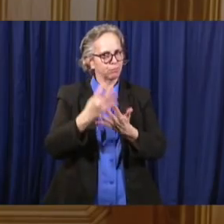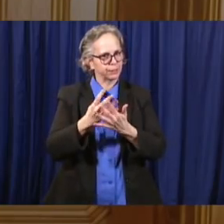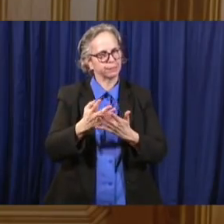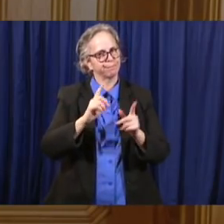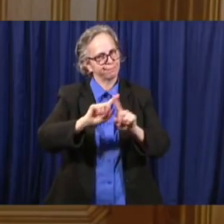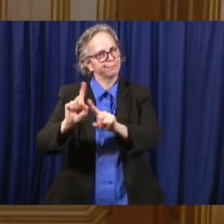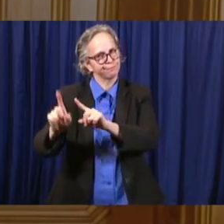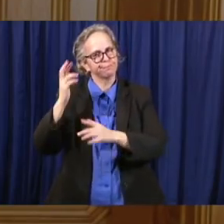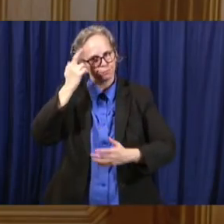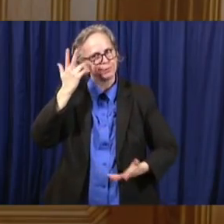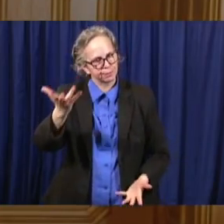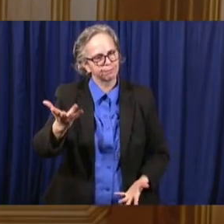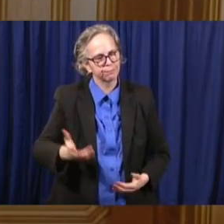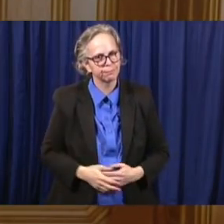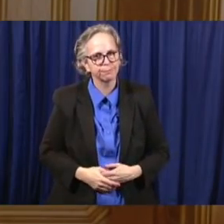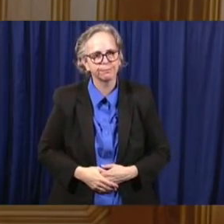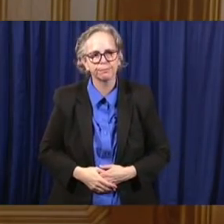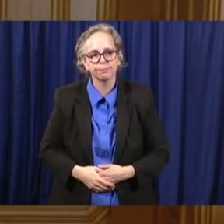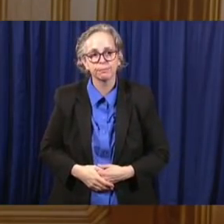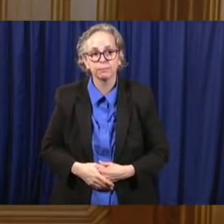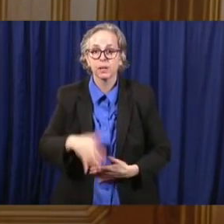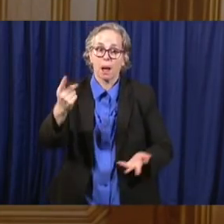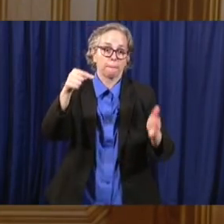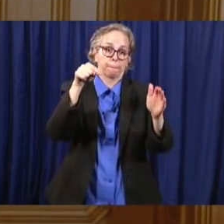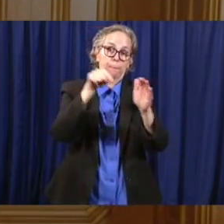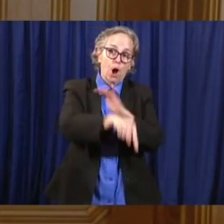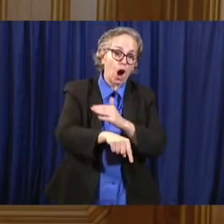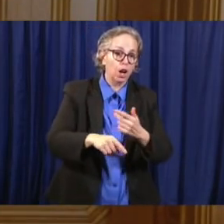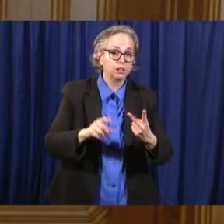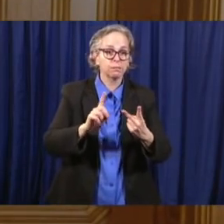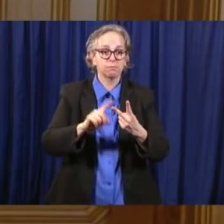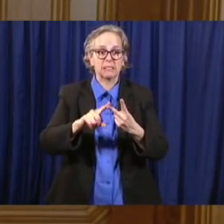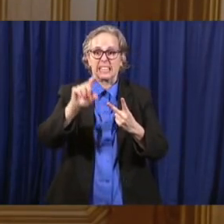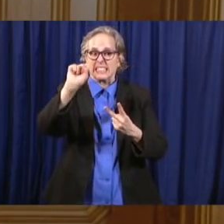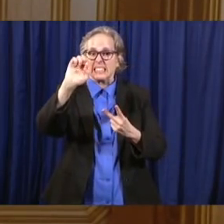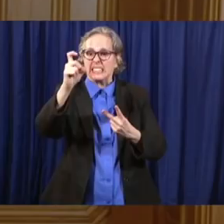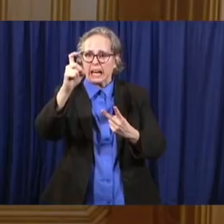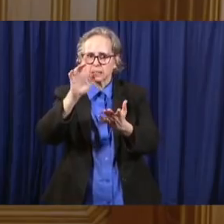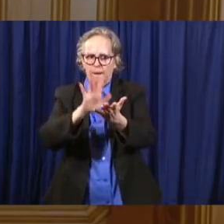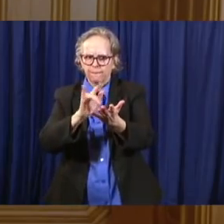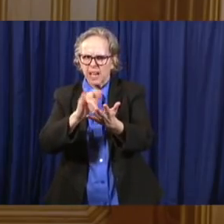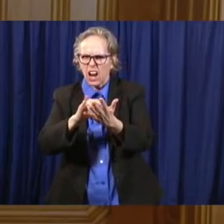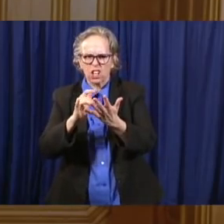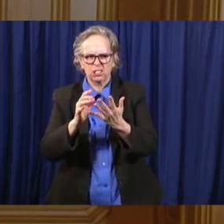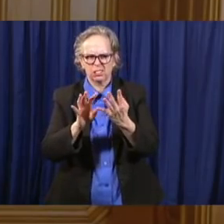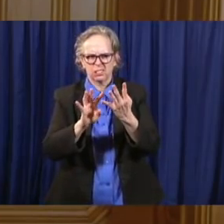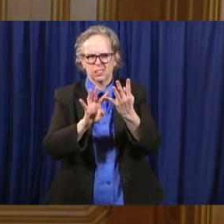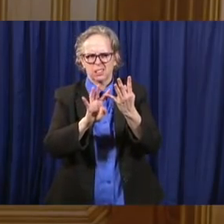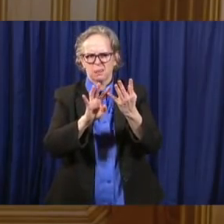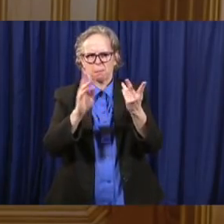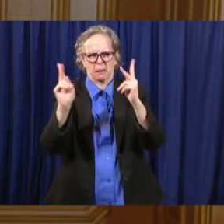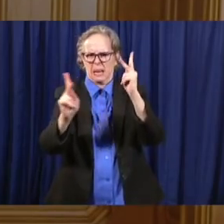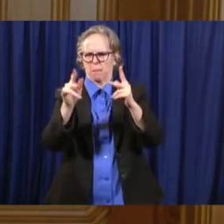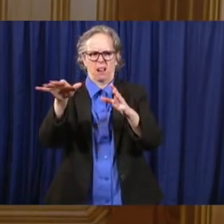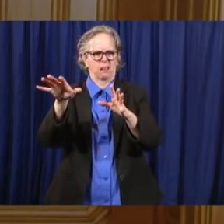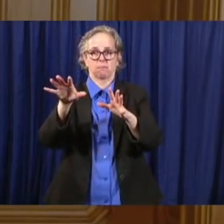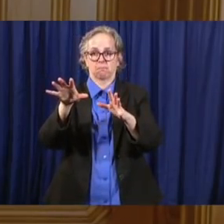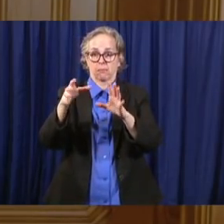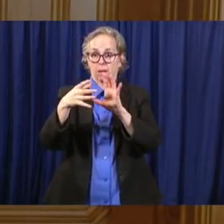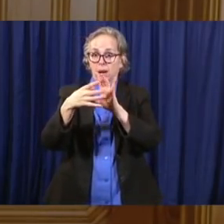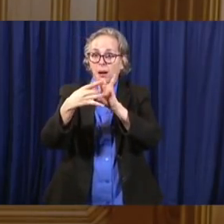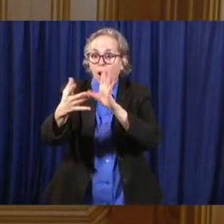Murderers, sexual predators, people like that, we're not going to let out. We're just not going to do